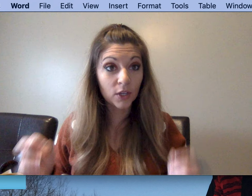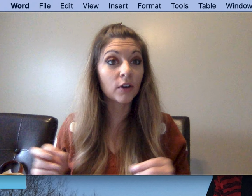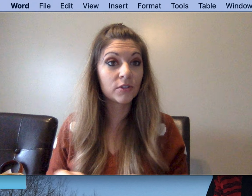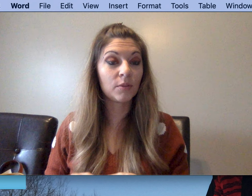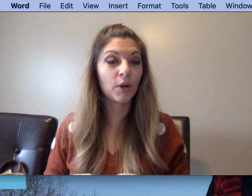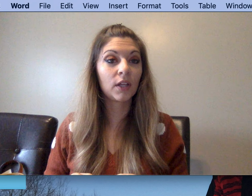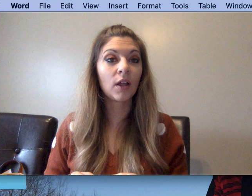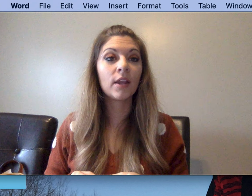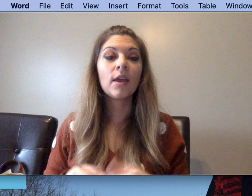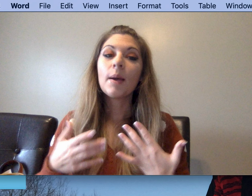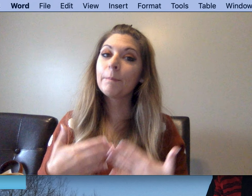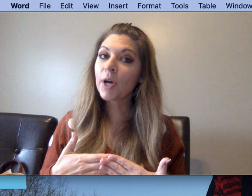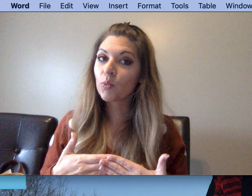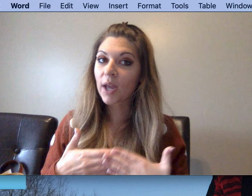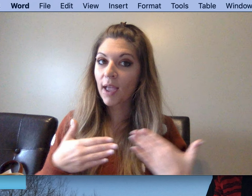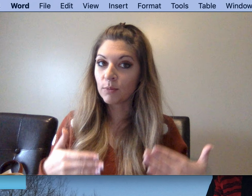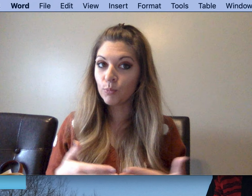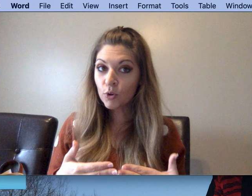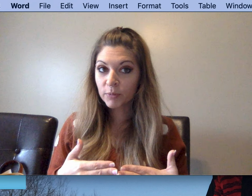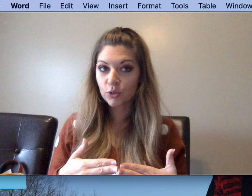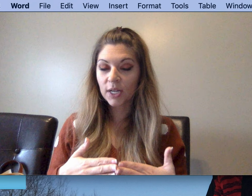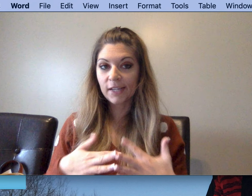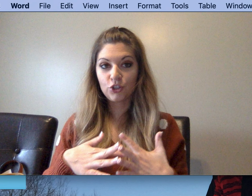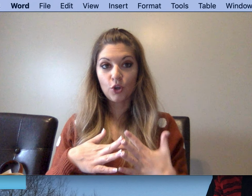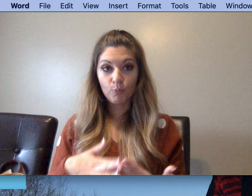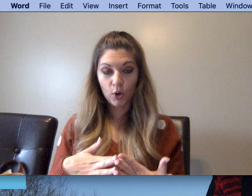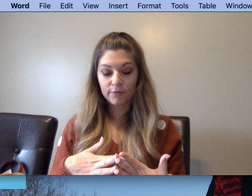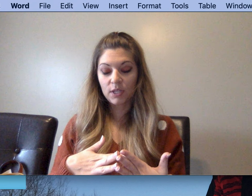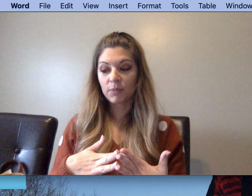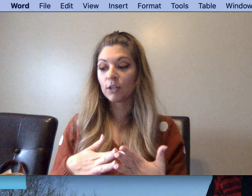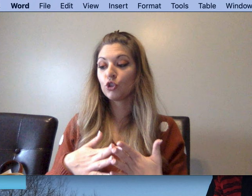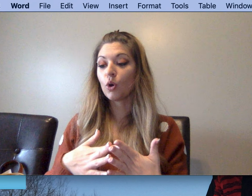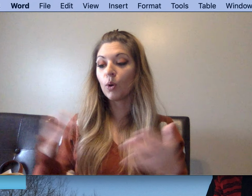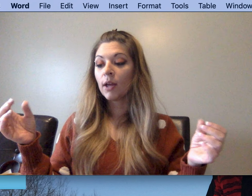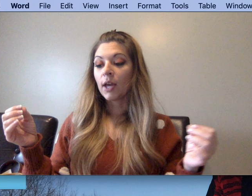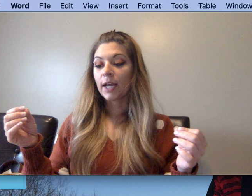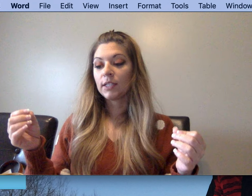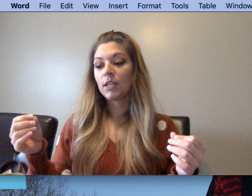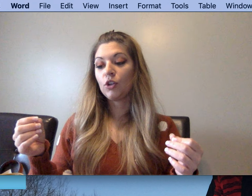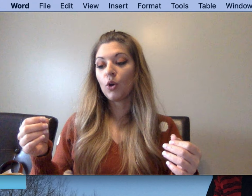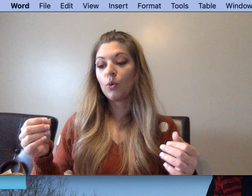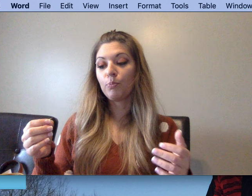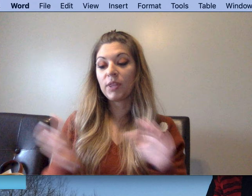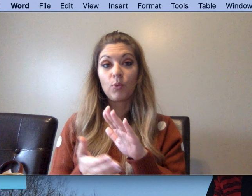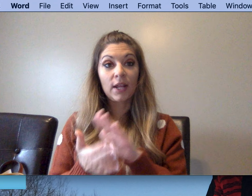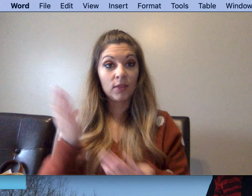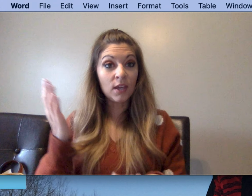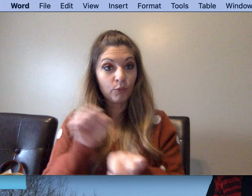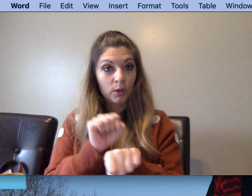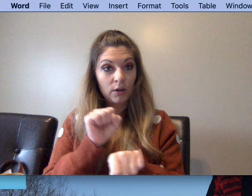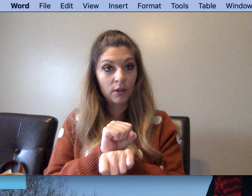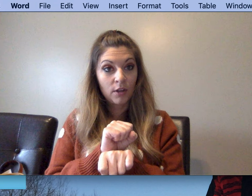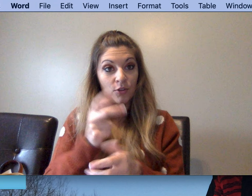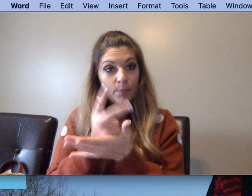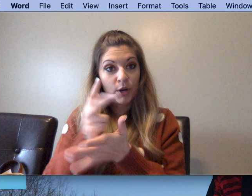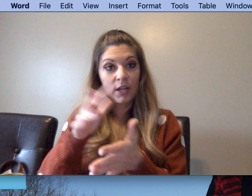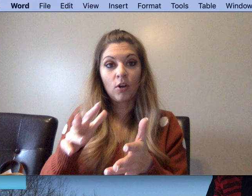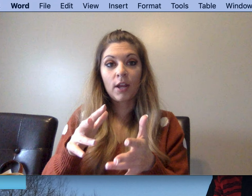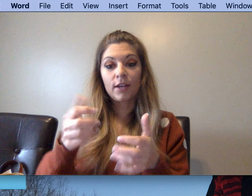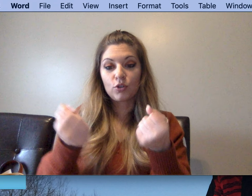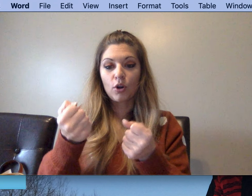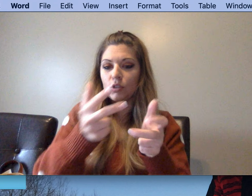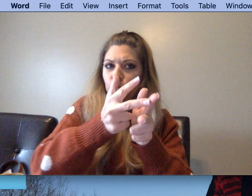3 cars in the parking lot. But when I add movement to it, I can show more of something. So I can say, but then when I leave work, the